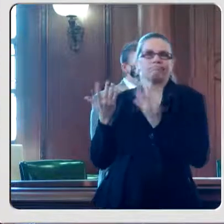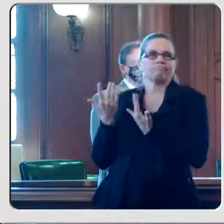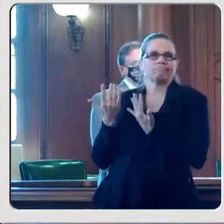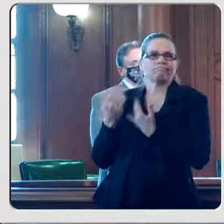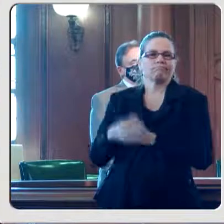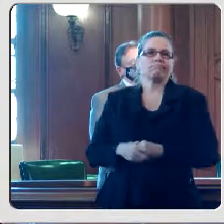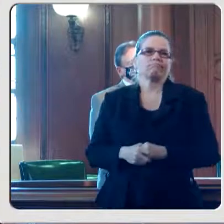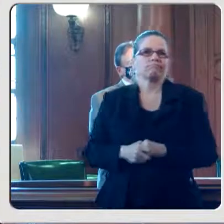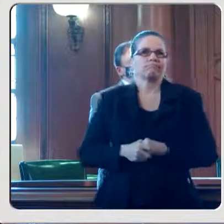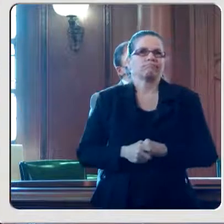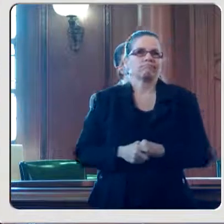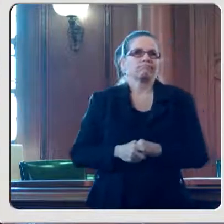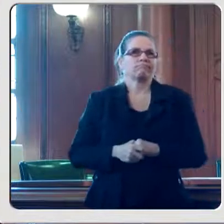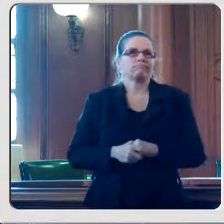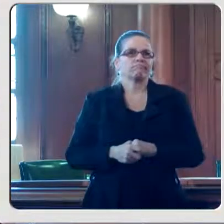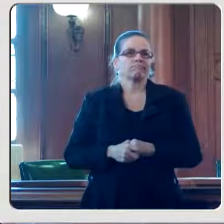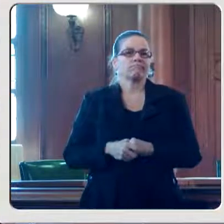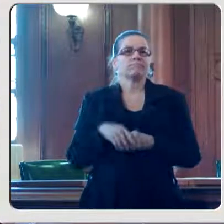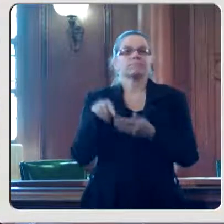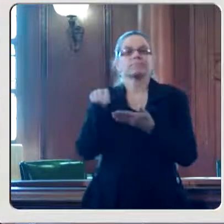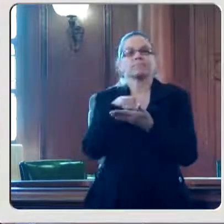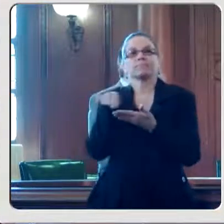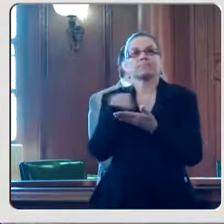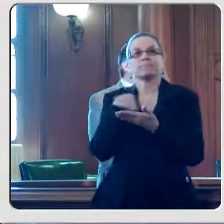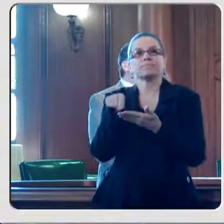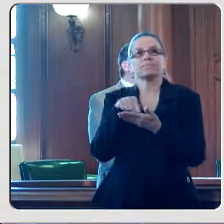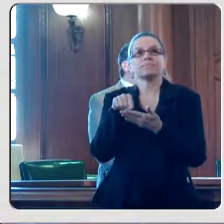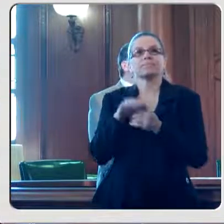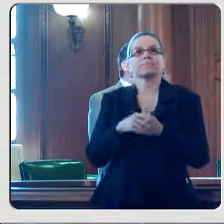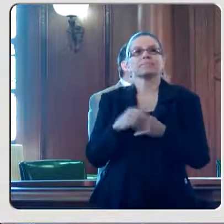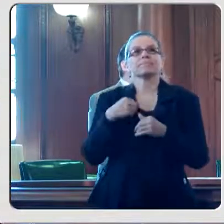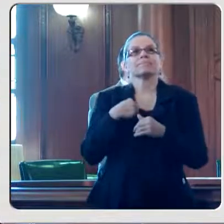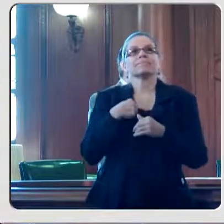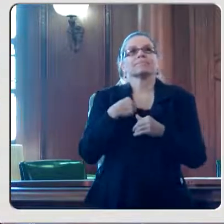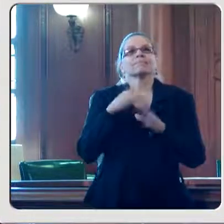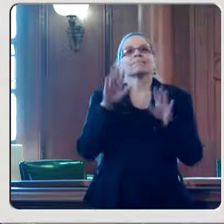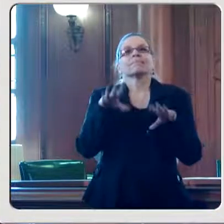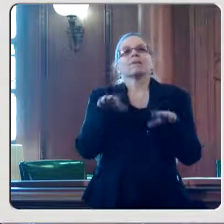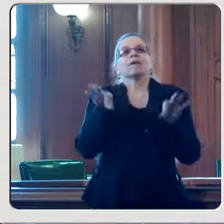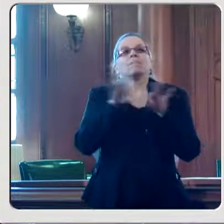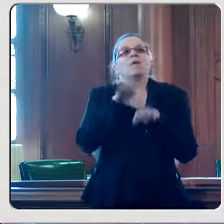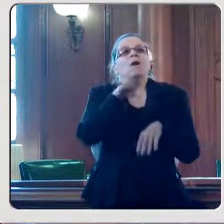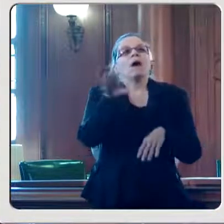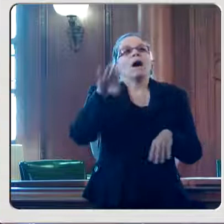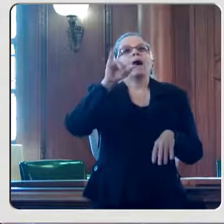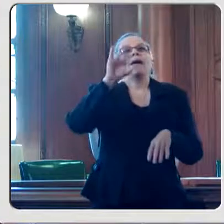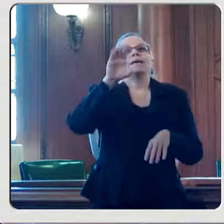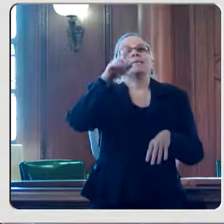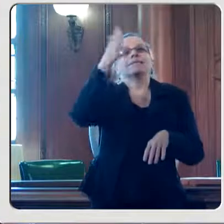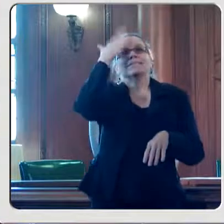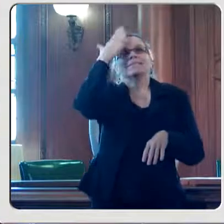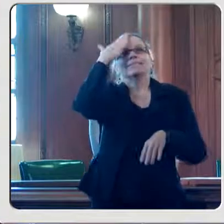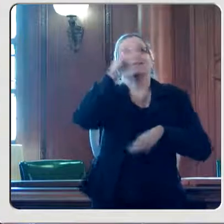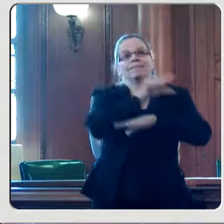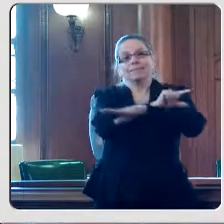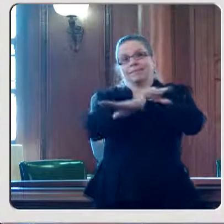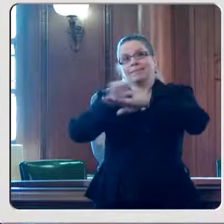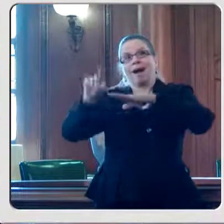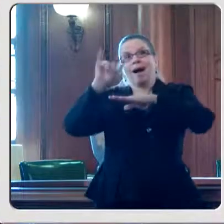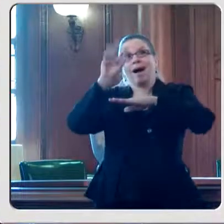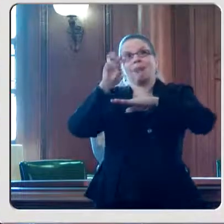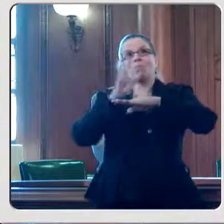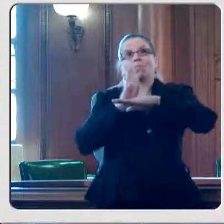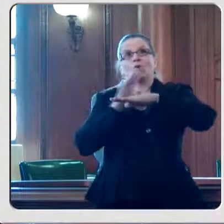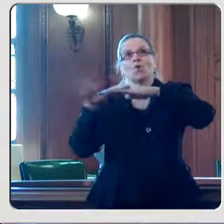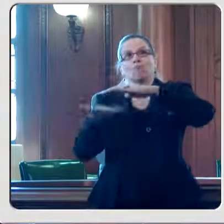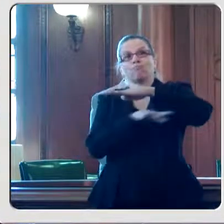this week, again, I'm going to stress to everybody, be careful out on the ice. Be careful around waterways. You may think the ice